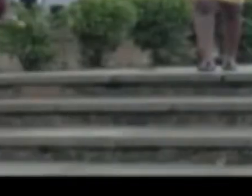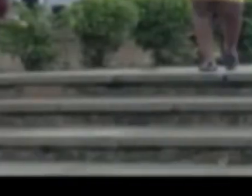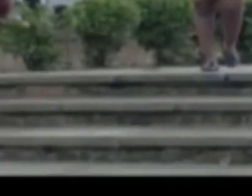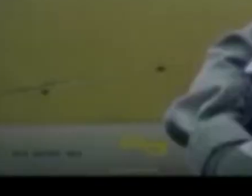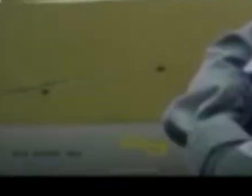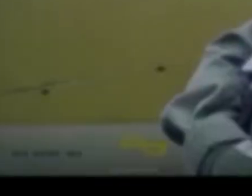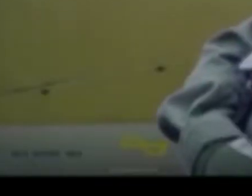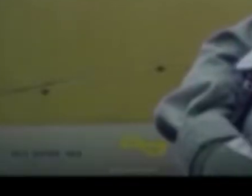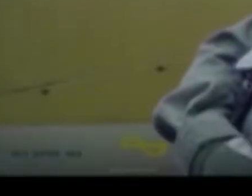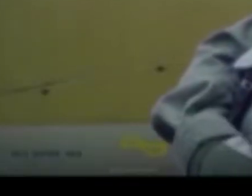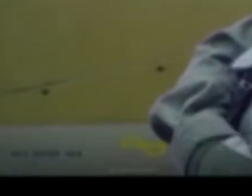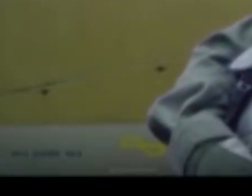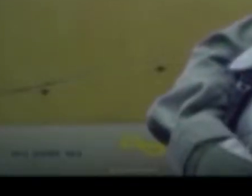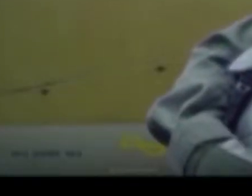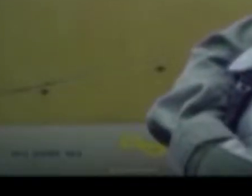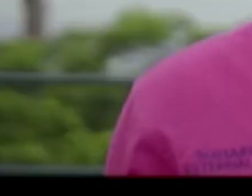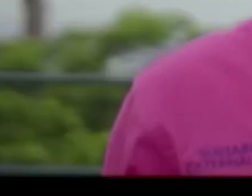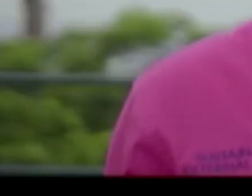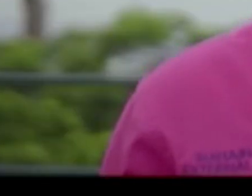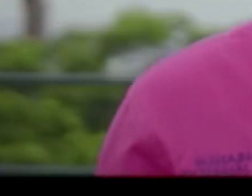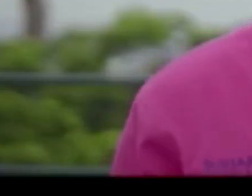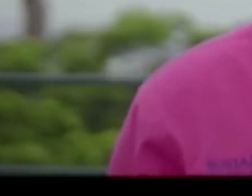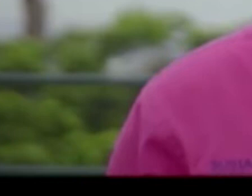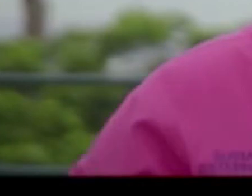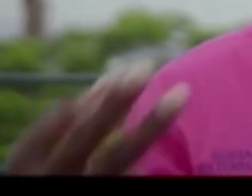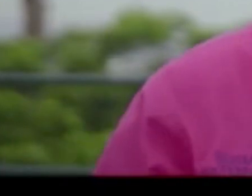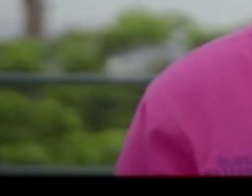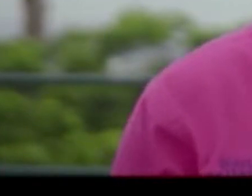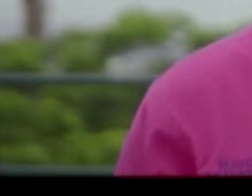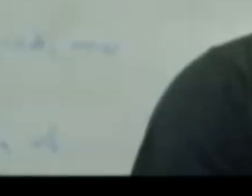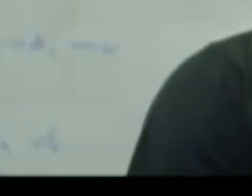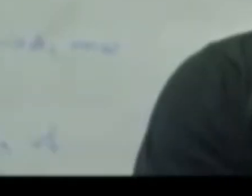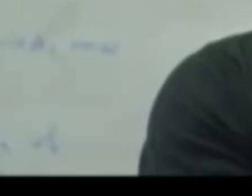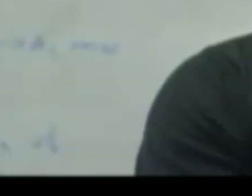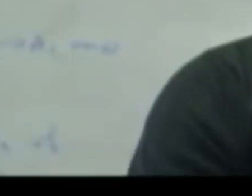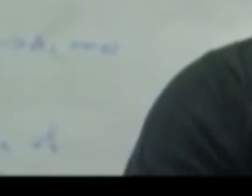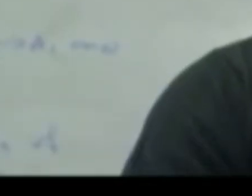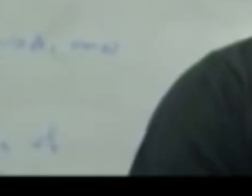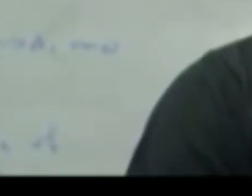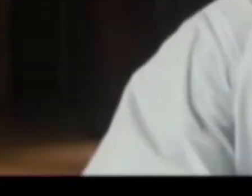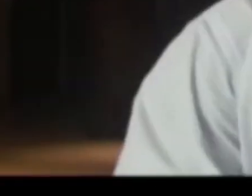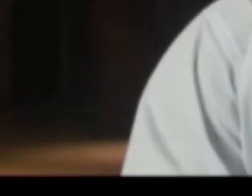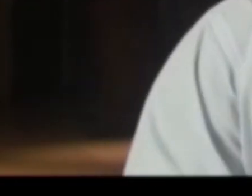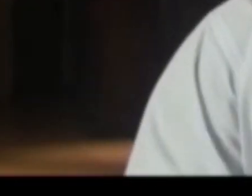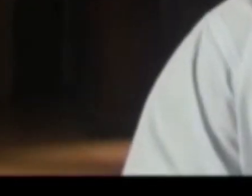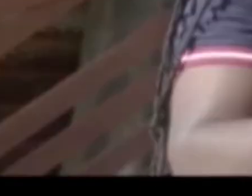Girls should not hurt. Being a girl should not be a burden. Why should girls come second? Girls need education, full time,